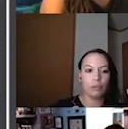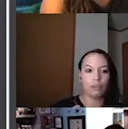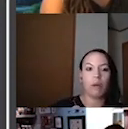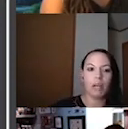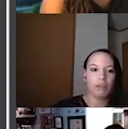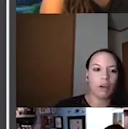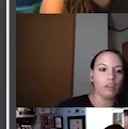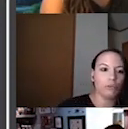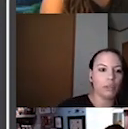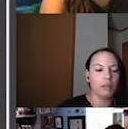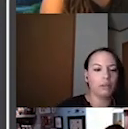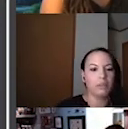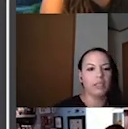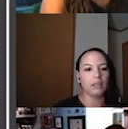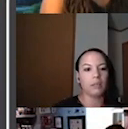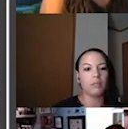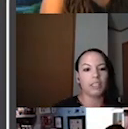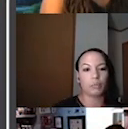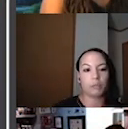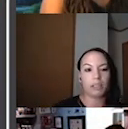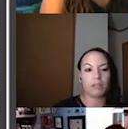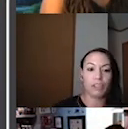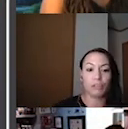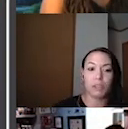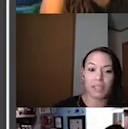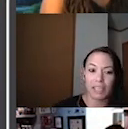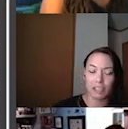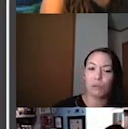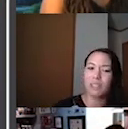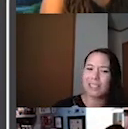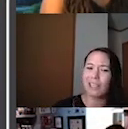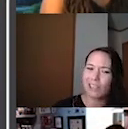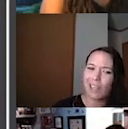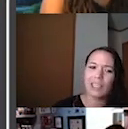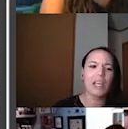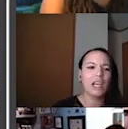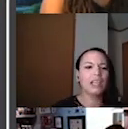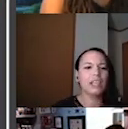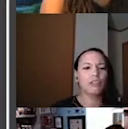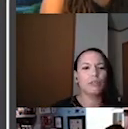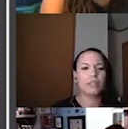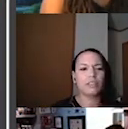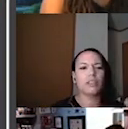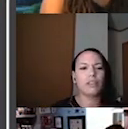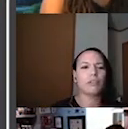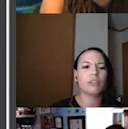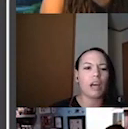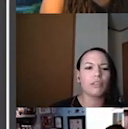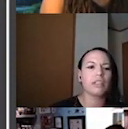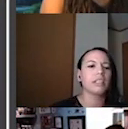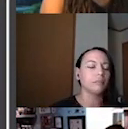introduced into a small private college, one of them being Indigenous Perspective and Visual Communication. So what does that look like? And then intro to this term,